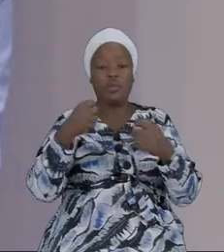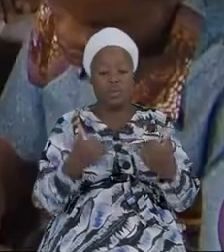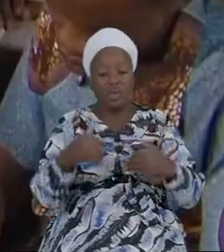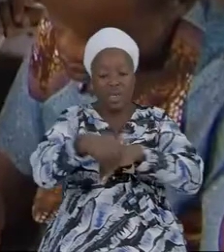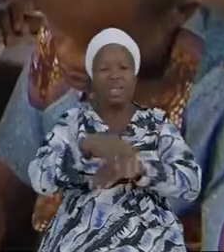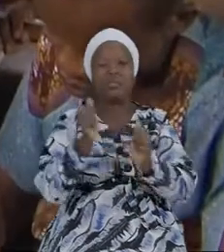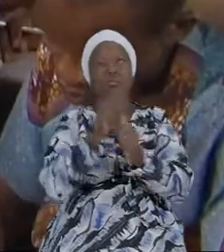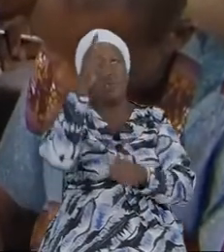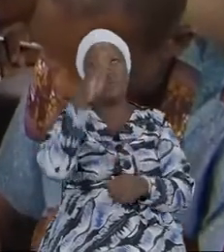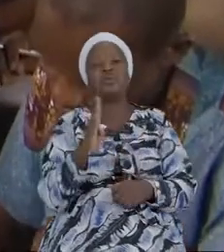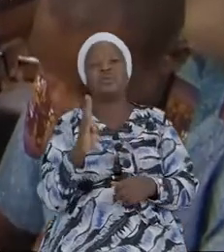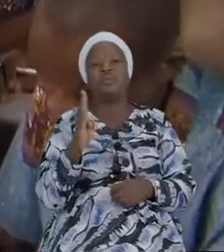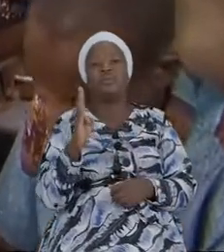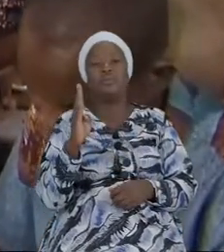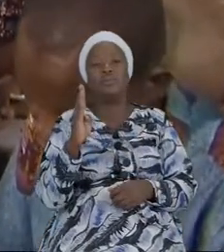tonight with God.